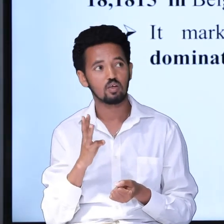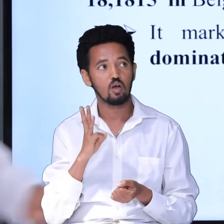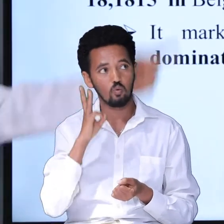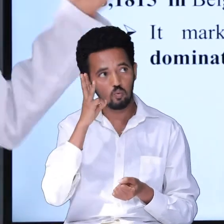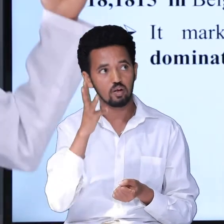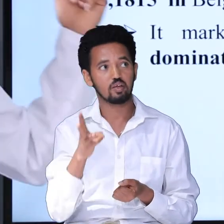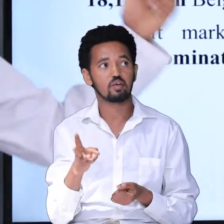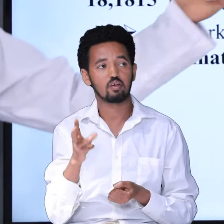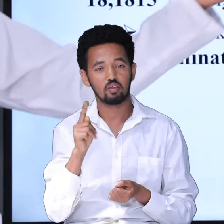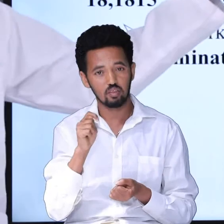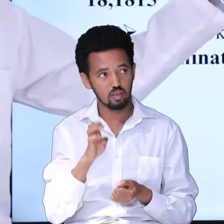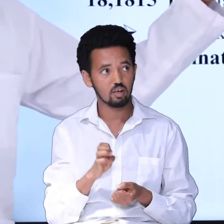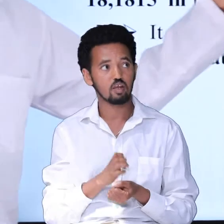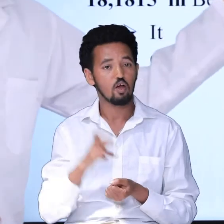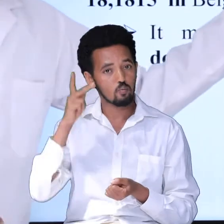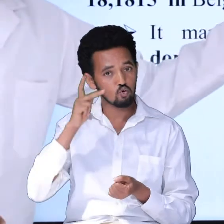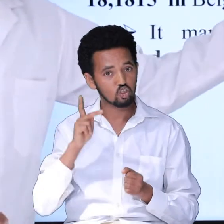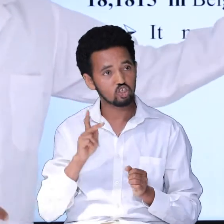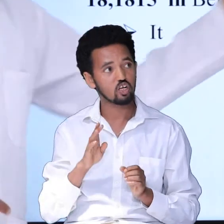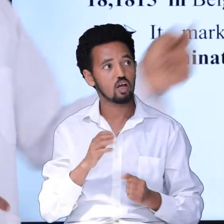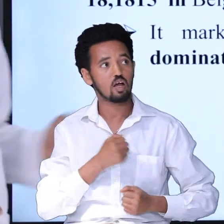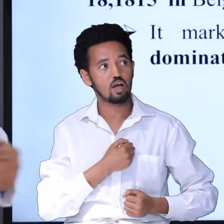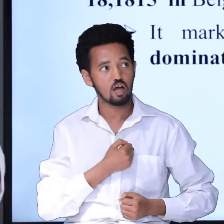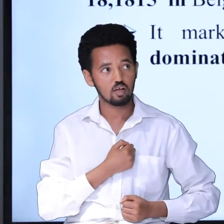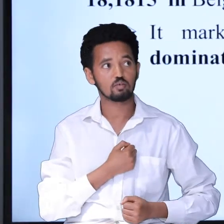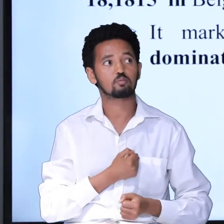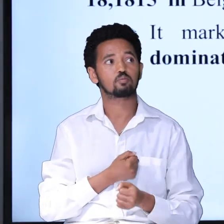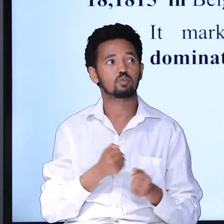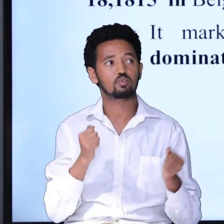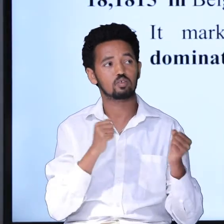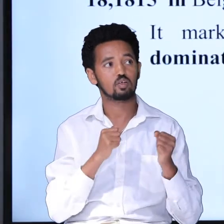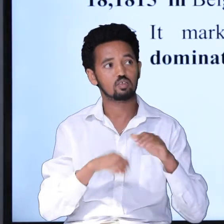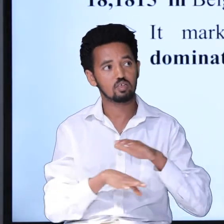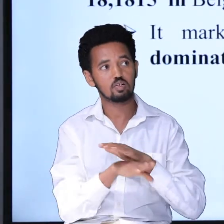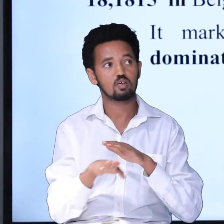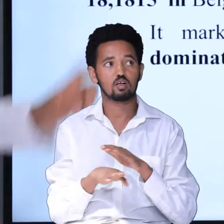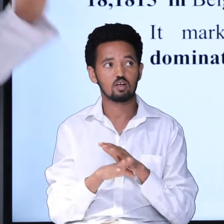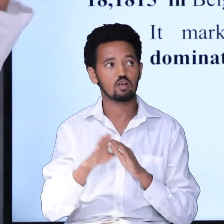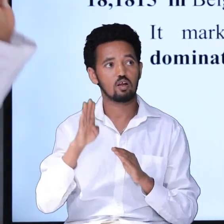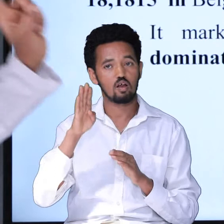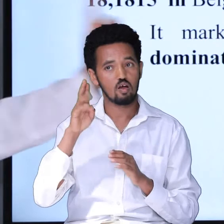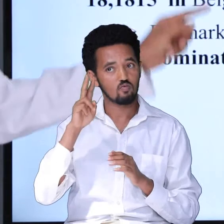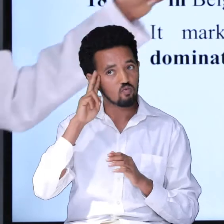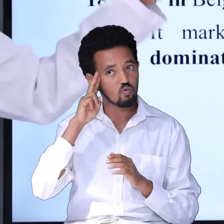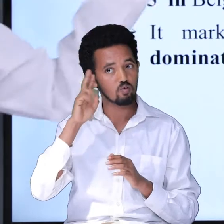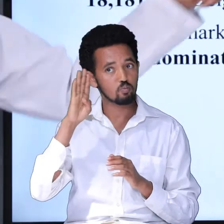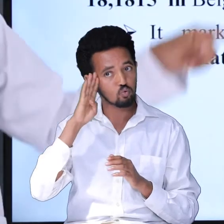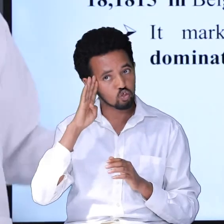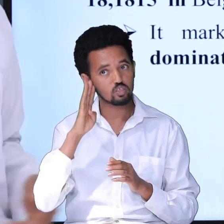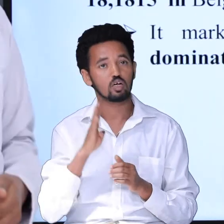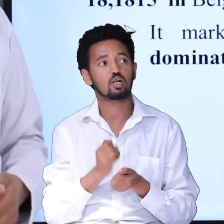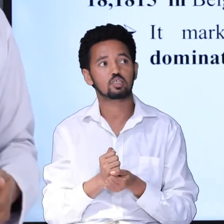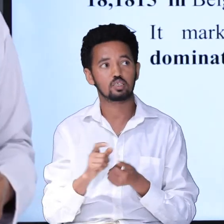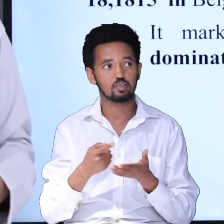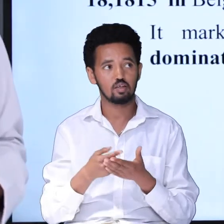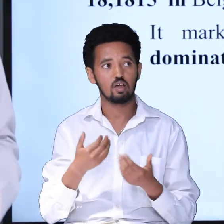Wellington. Prussia army under von Blücher defeated Napoleon. The United Force defeated him